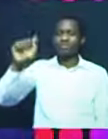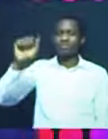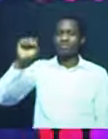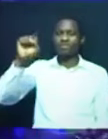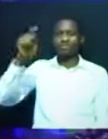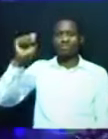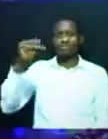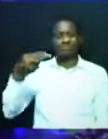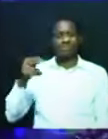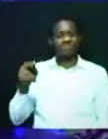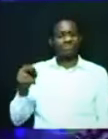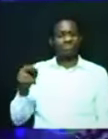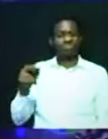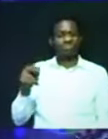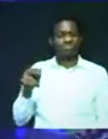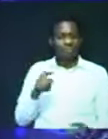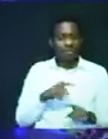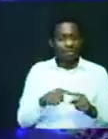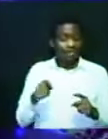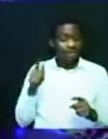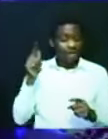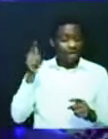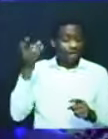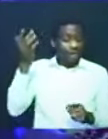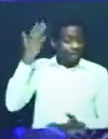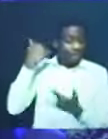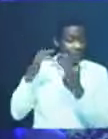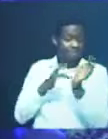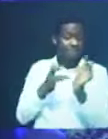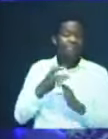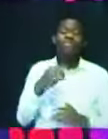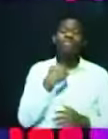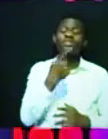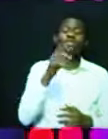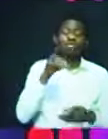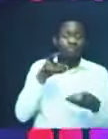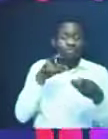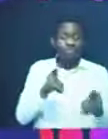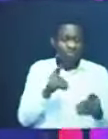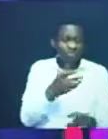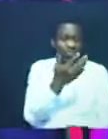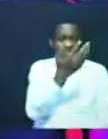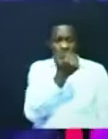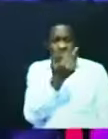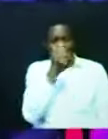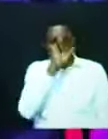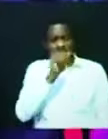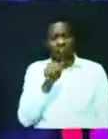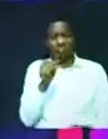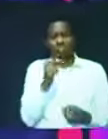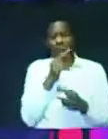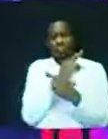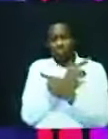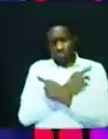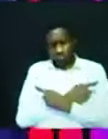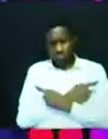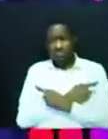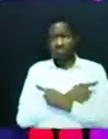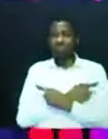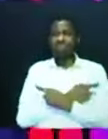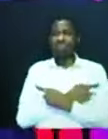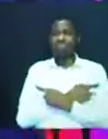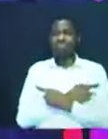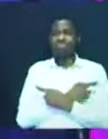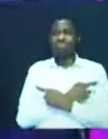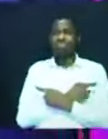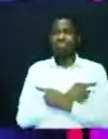Okay. Debbie, yes, to catch the swan for Mumra mehome. See,